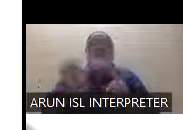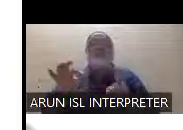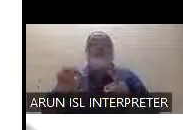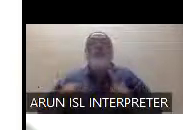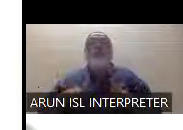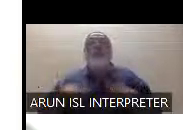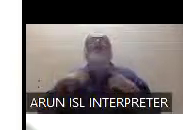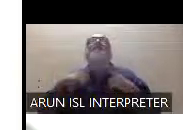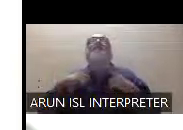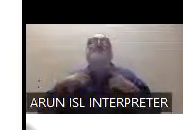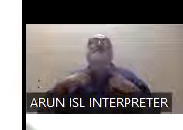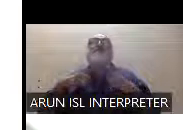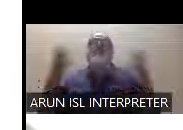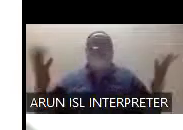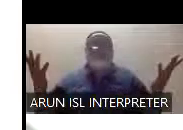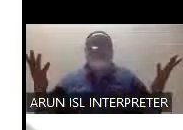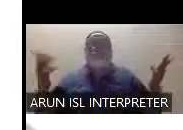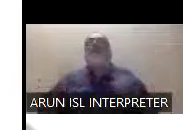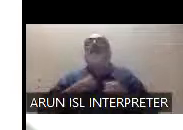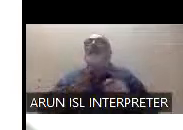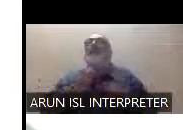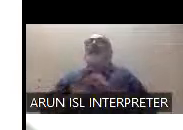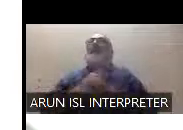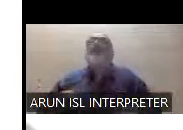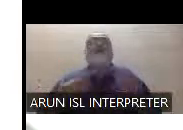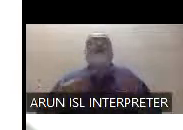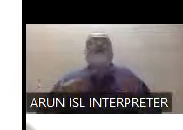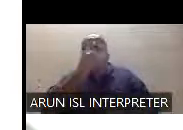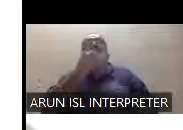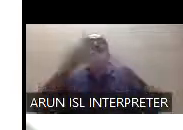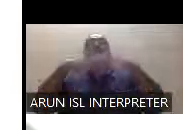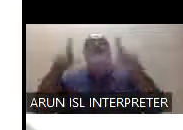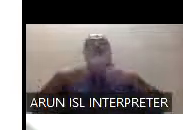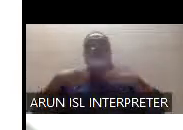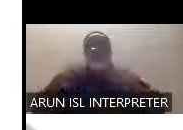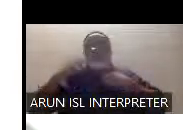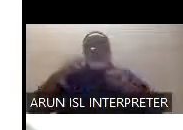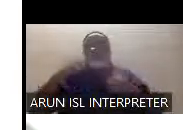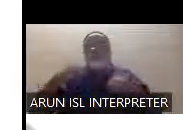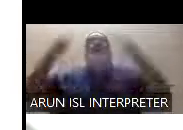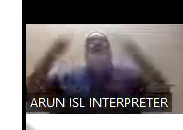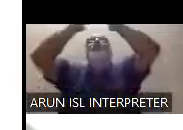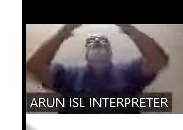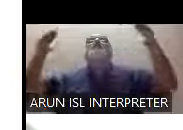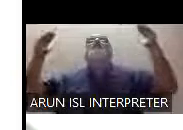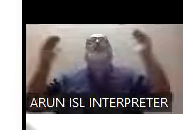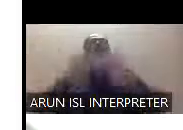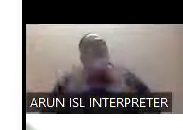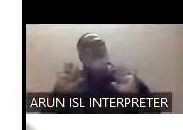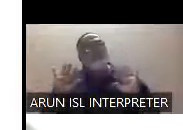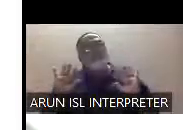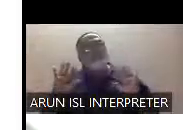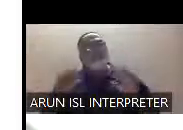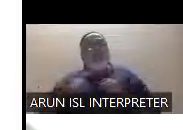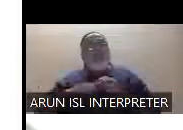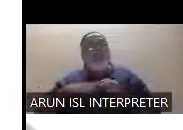about having a mere existence where somebody is getting food and somebody has clothes on his body and has a shelter over his head. Right to life is about